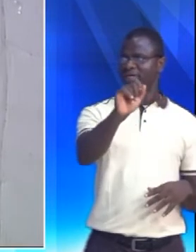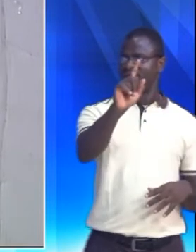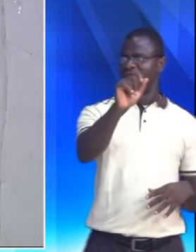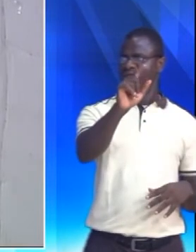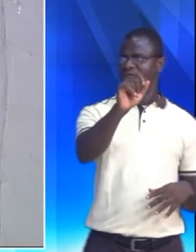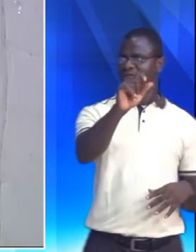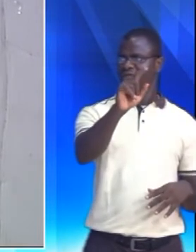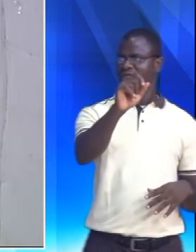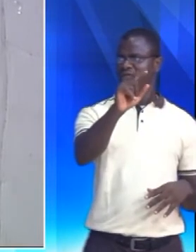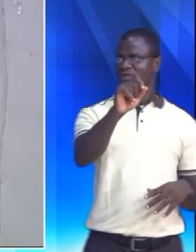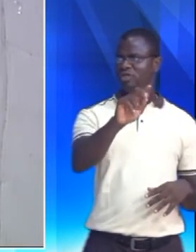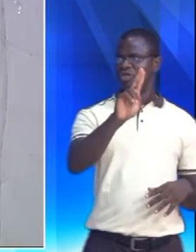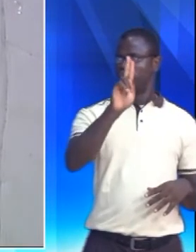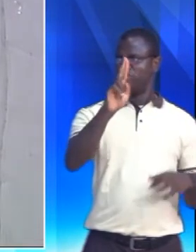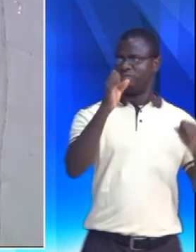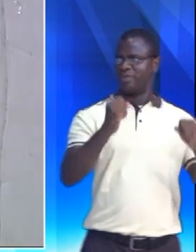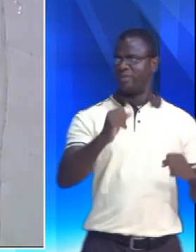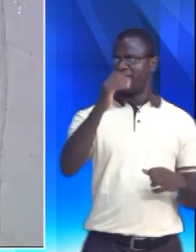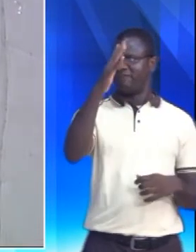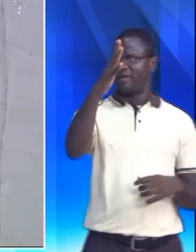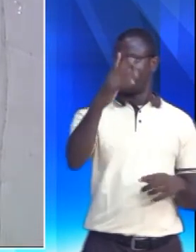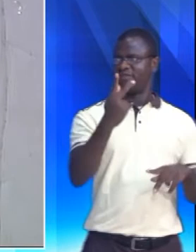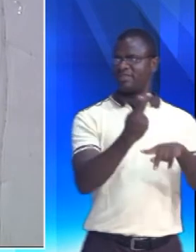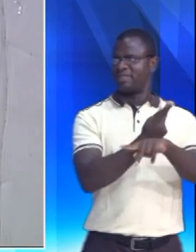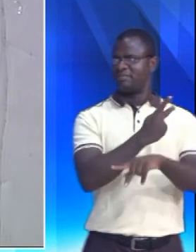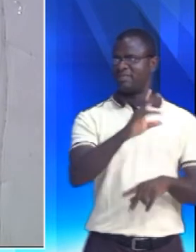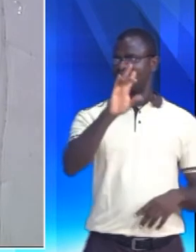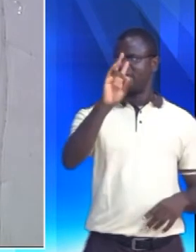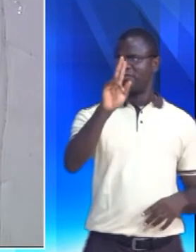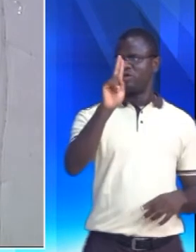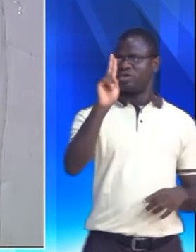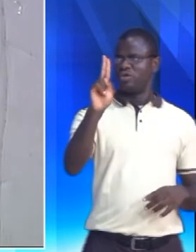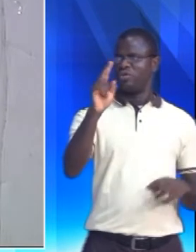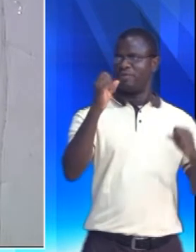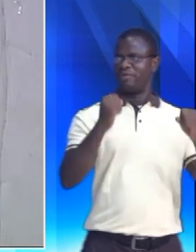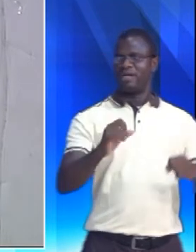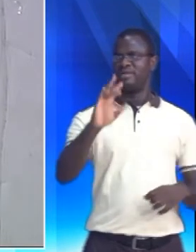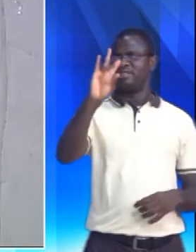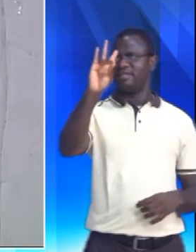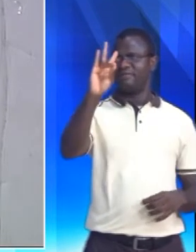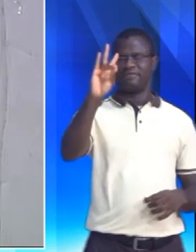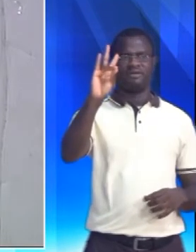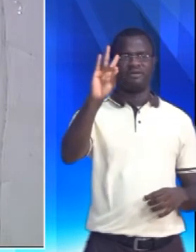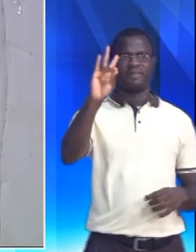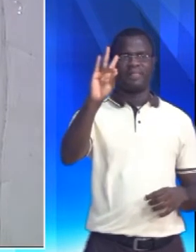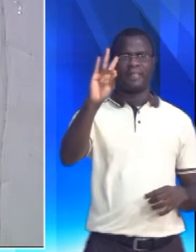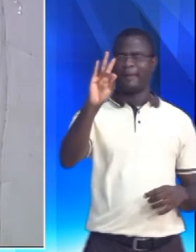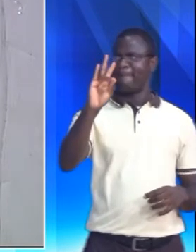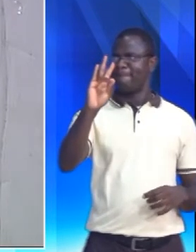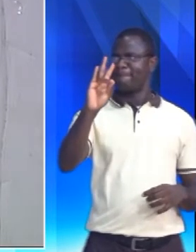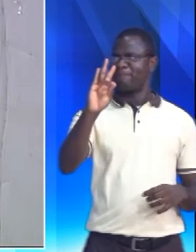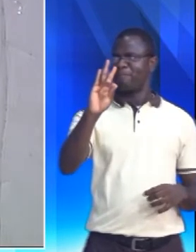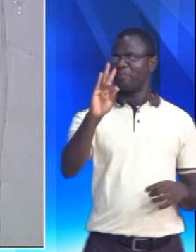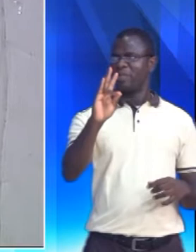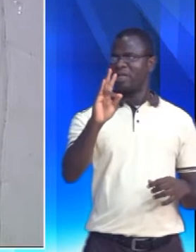what? 7. In this case, we have the first variable attached to a